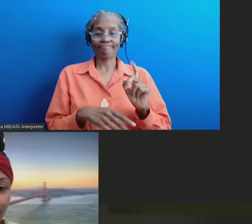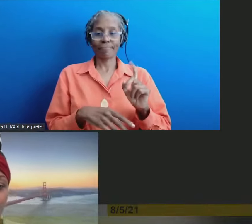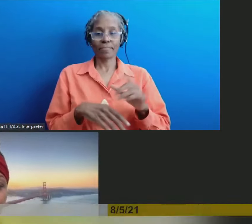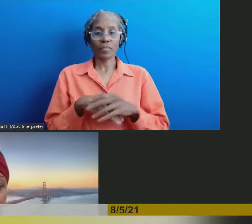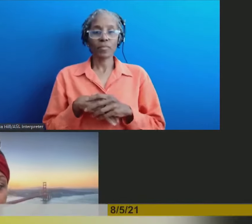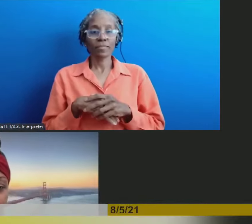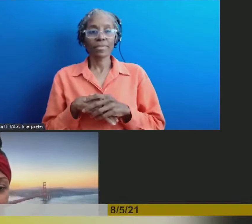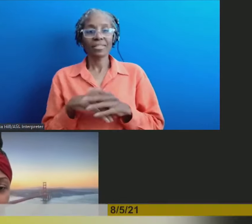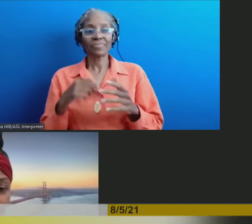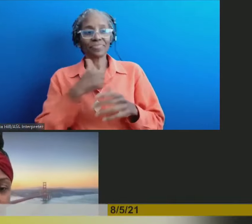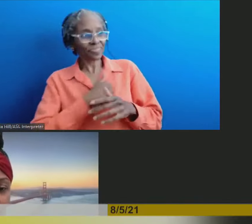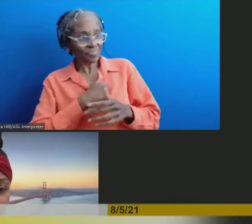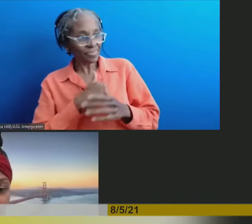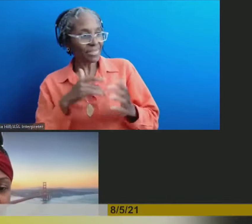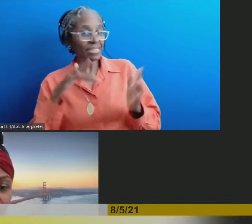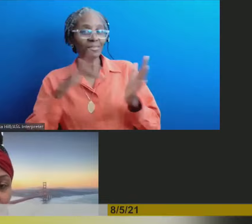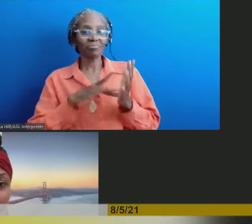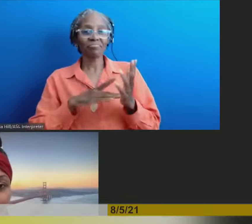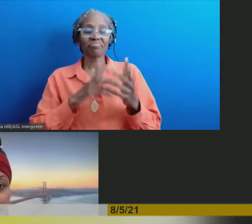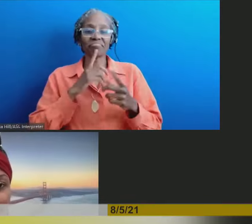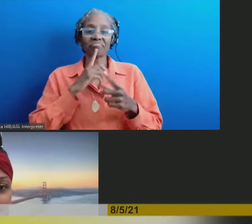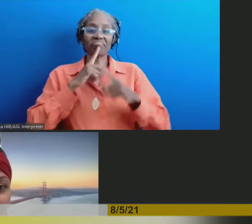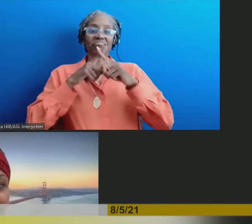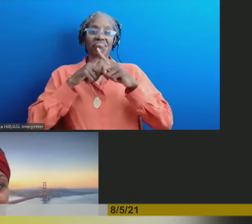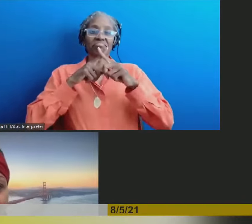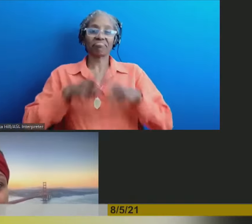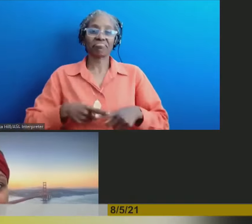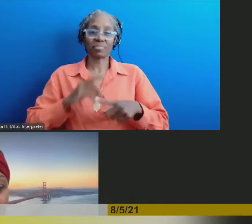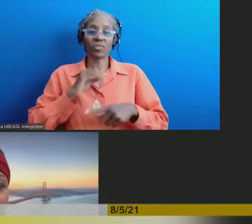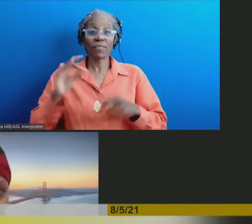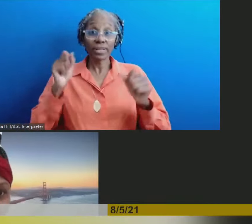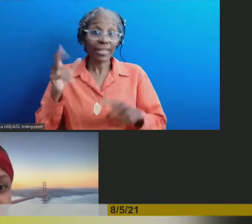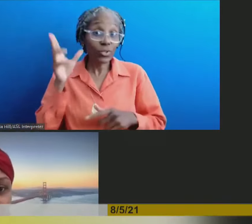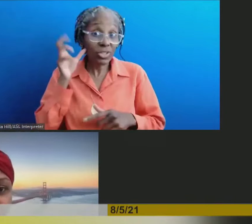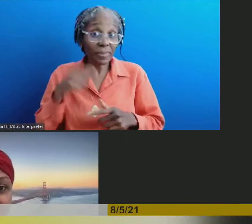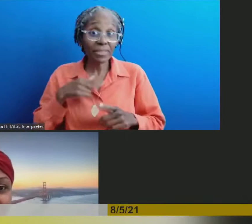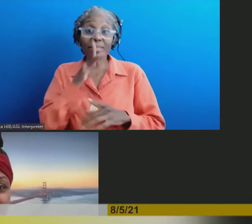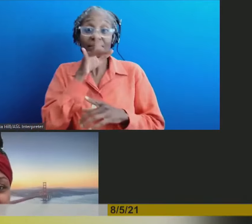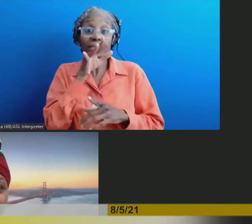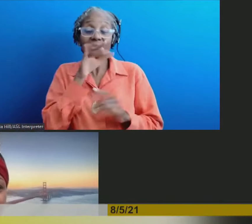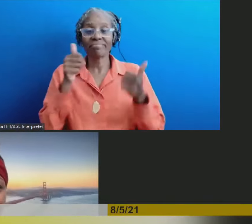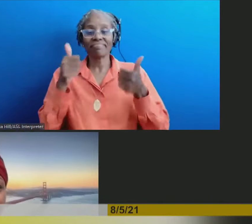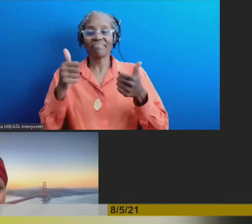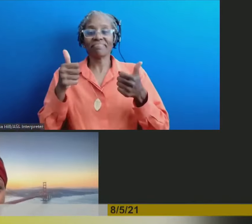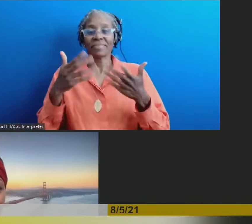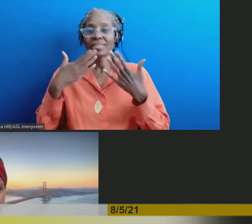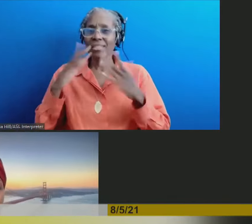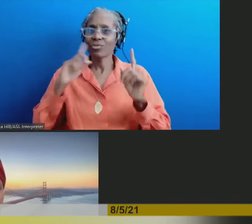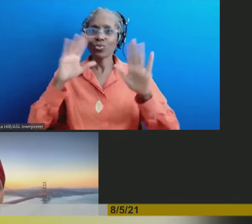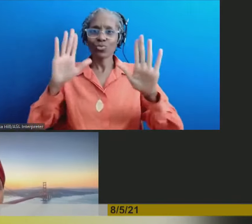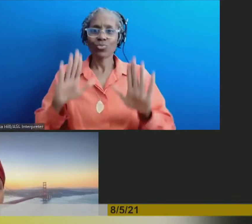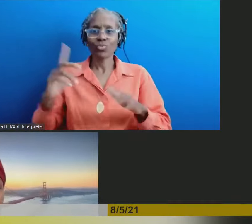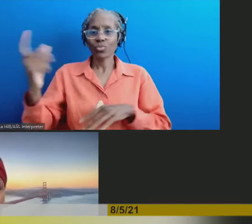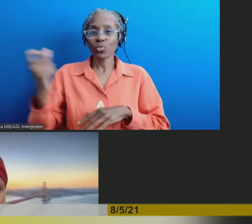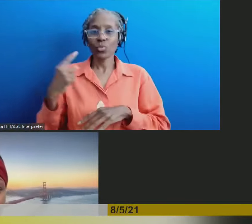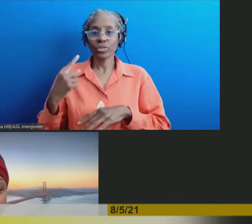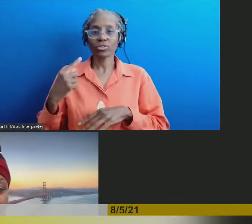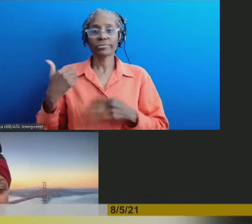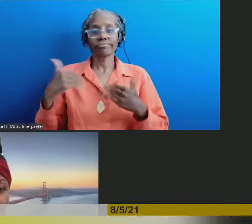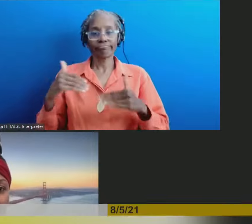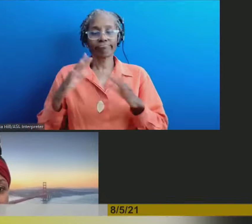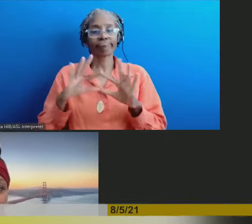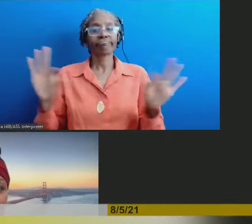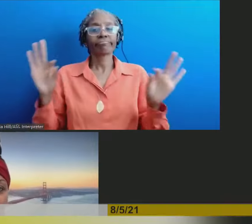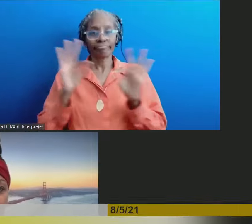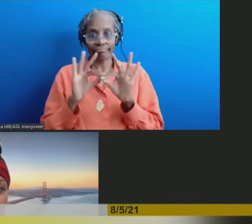Hi, sorry, I was just muted. So can you hear me now? Yeah, so thank you for the question. And it's a really,